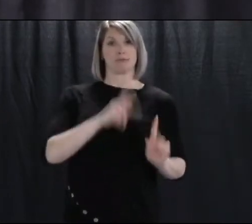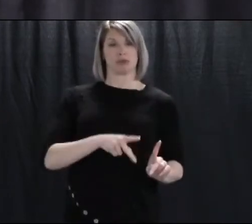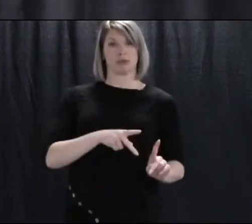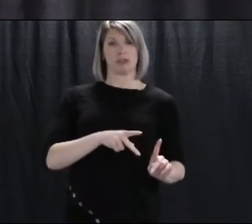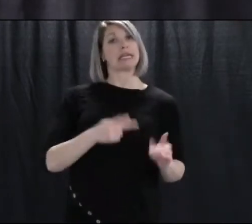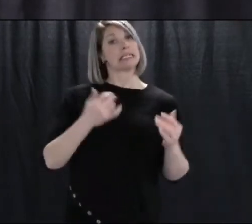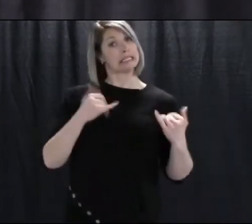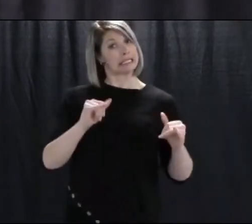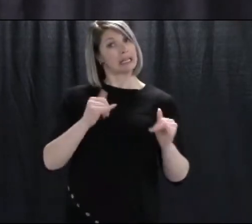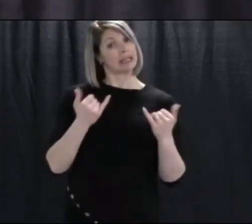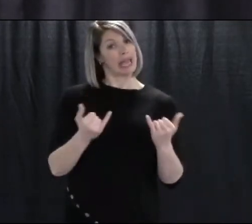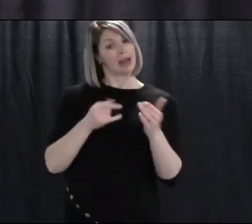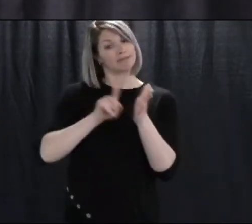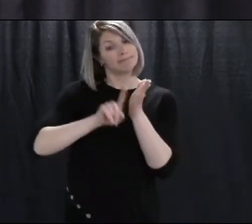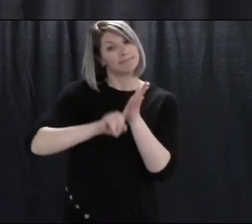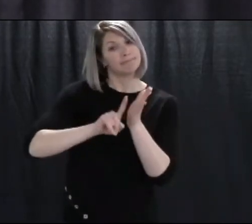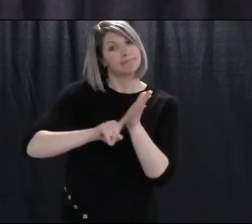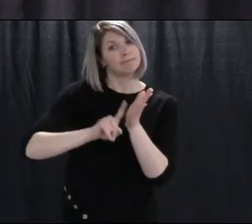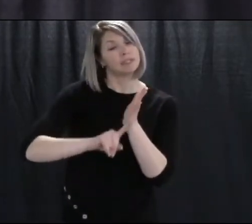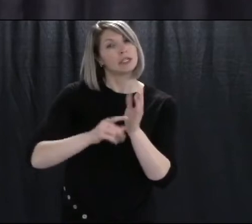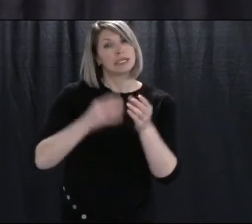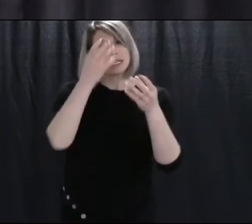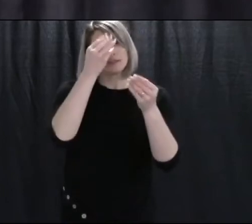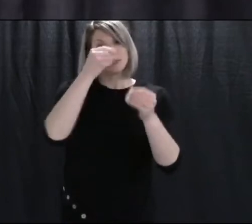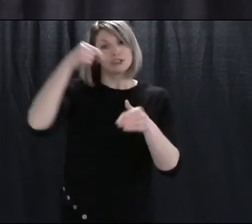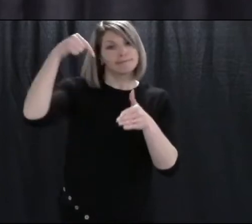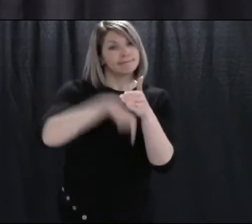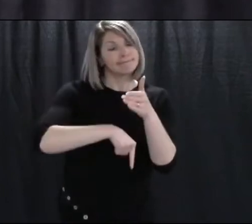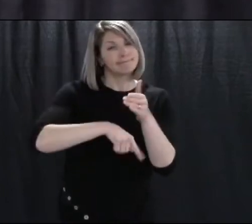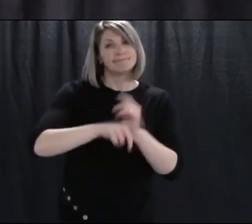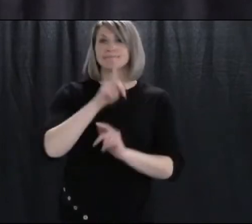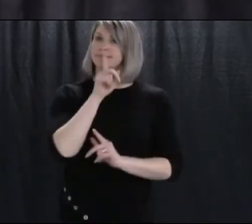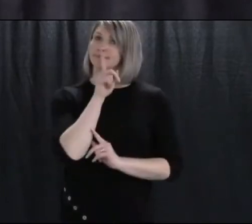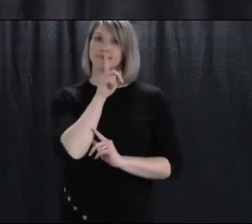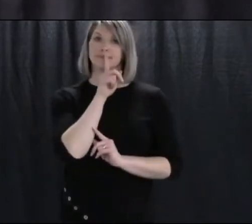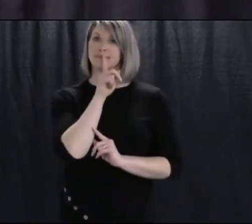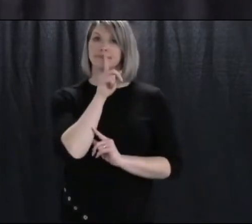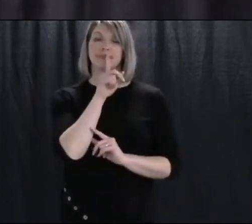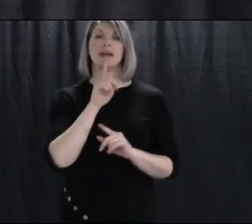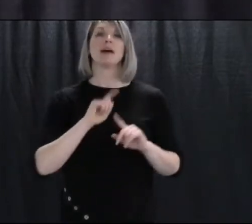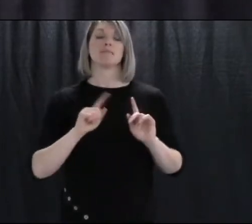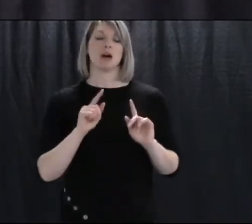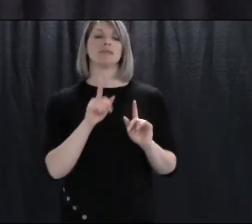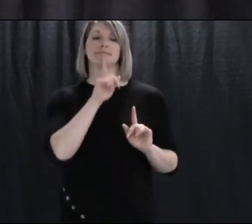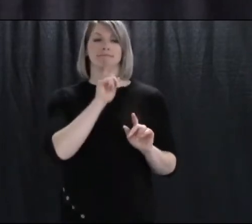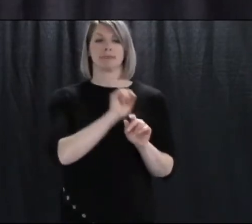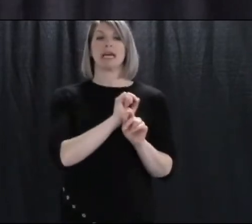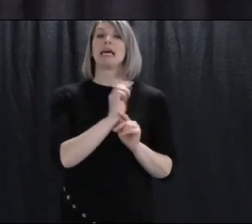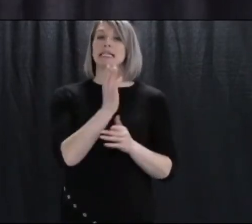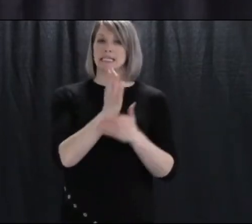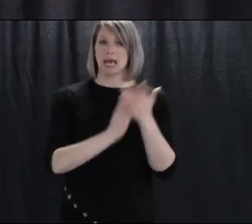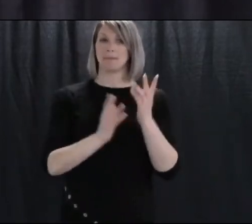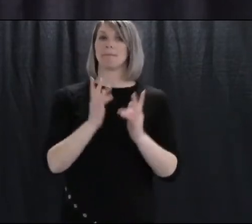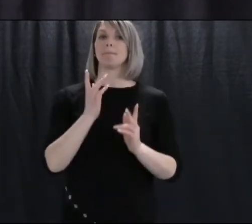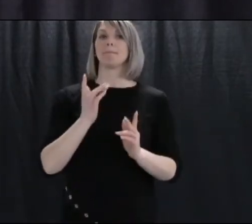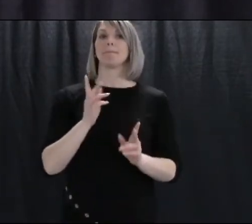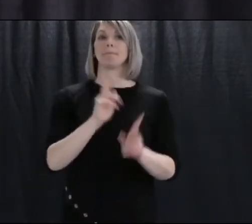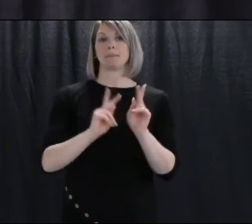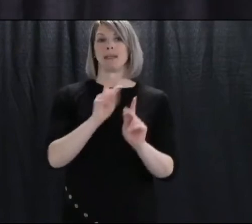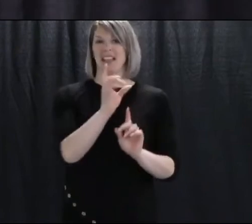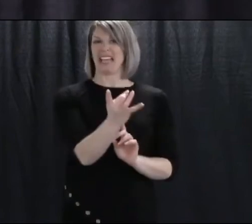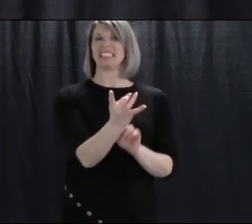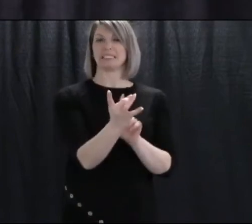don't have all the details with regard to that. But my understanding is that there were symptomatic people